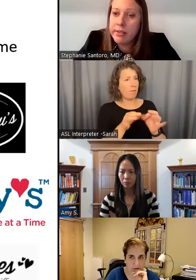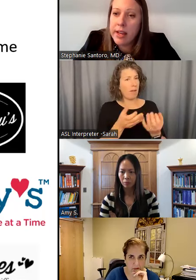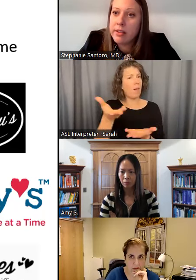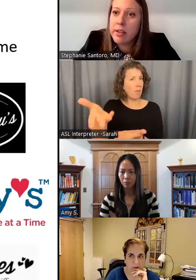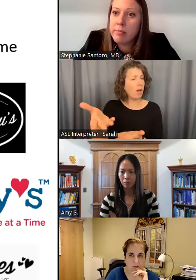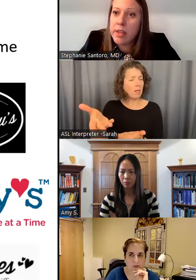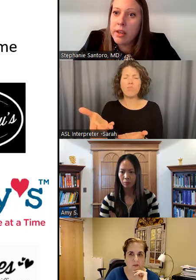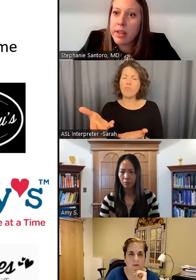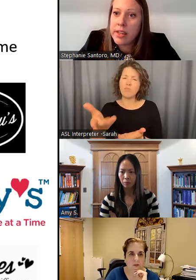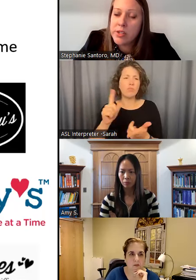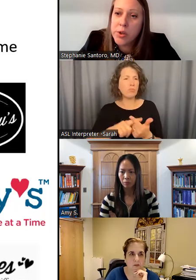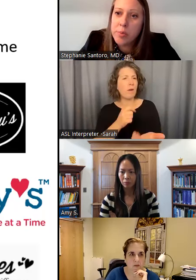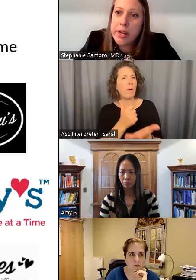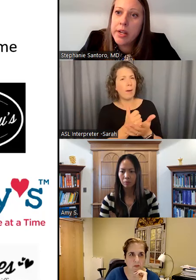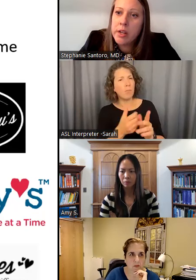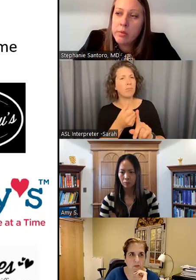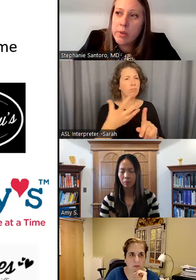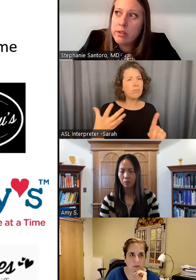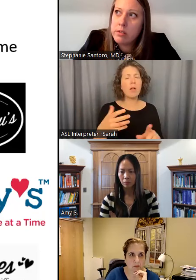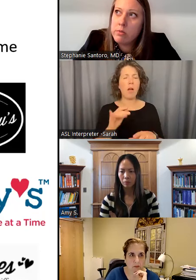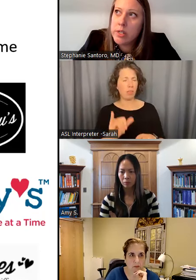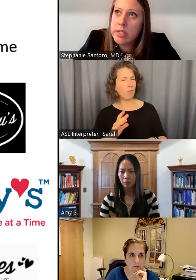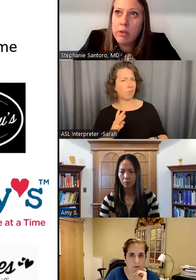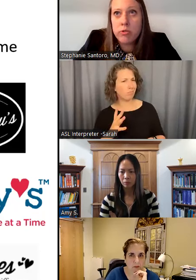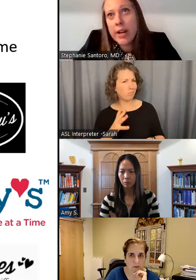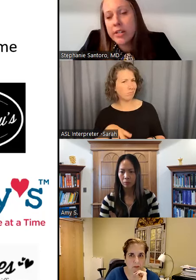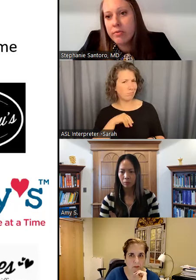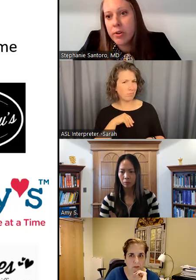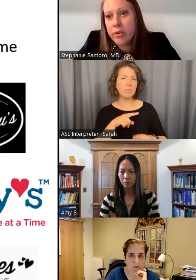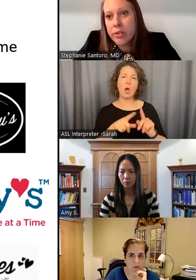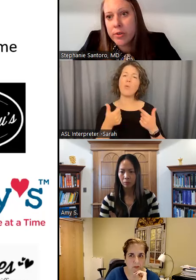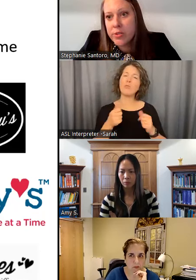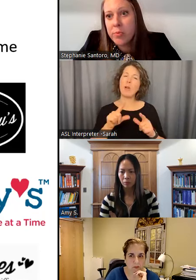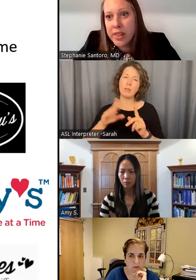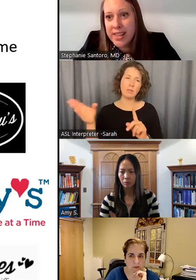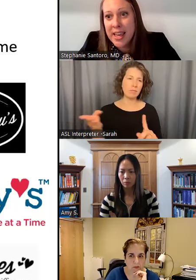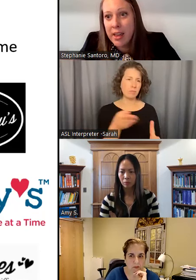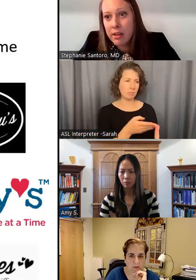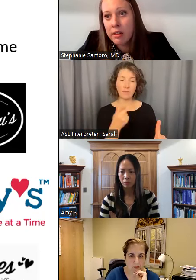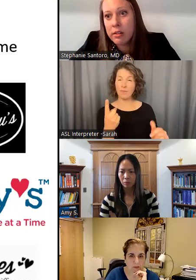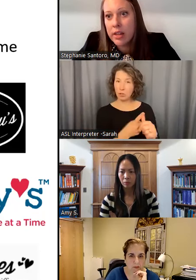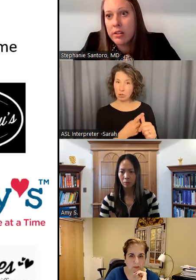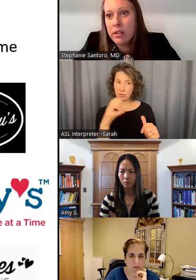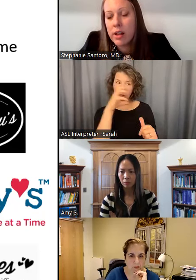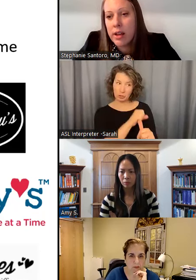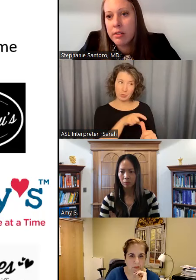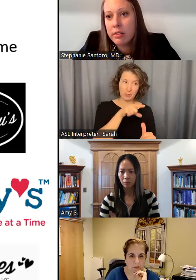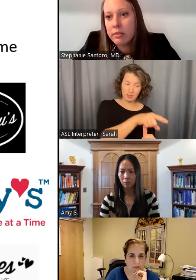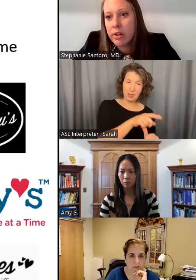that can be a case too. But we try to defer to assuming that they